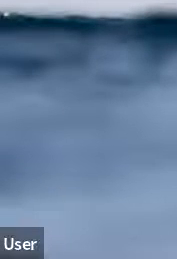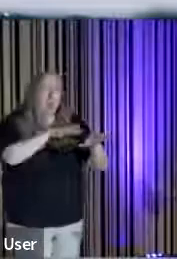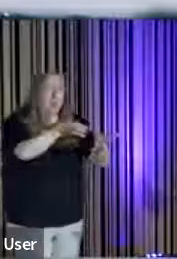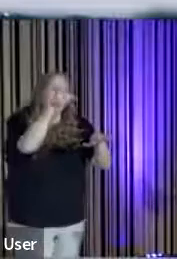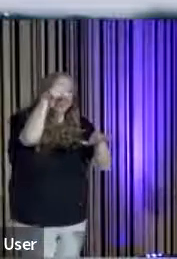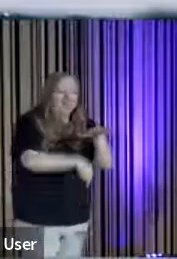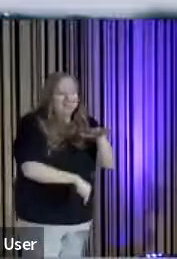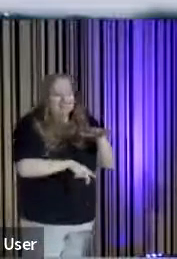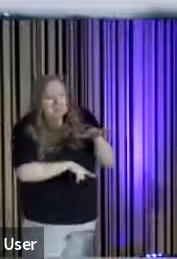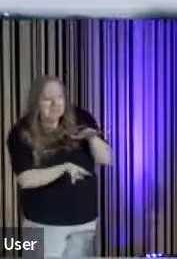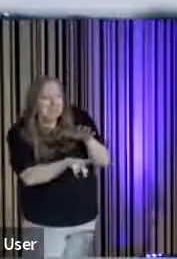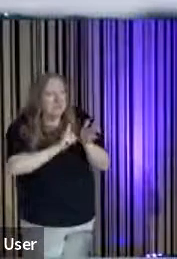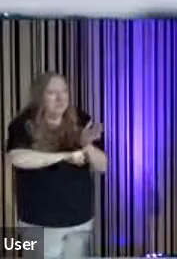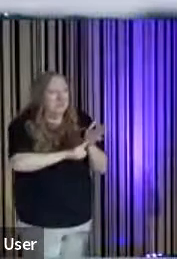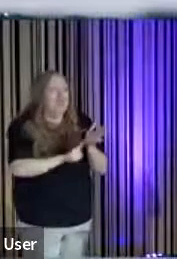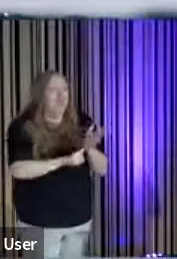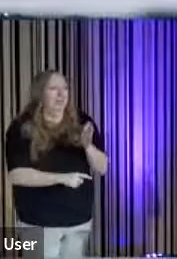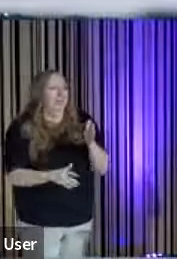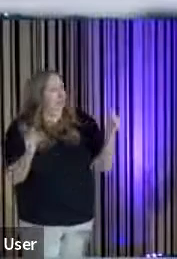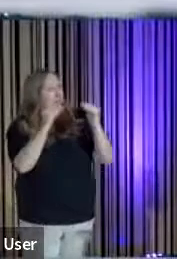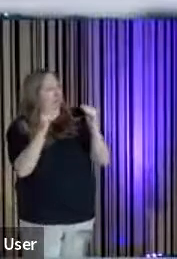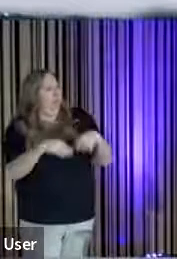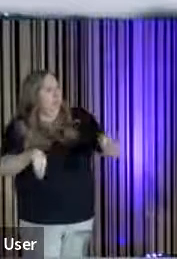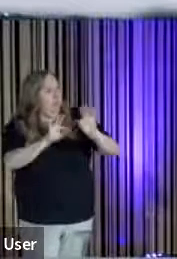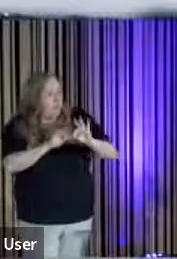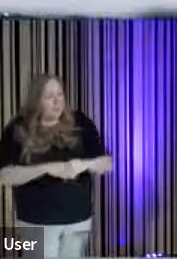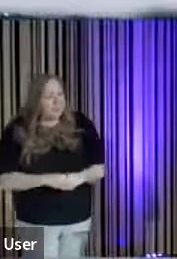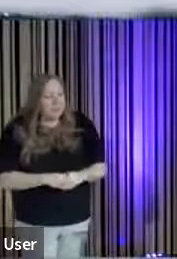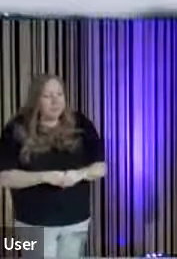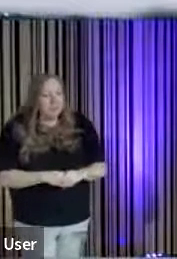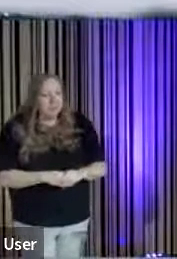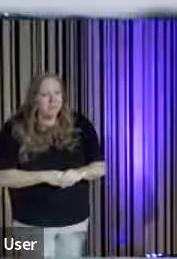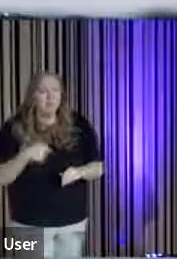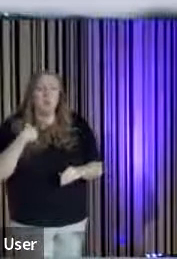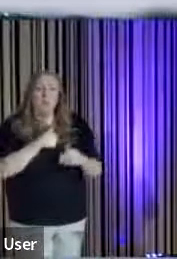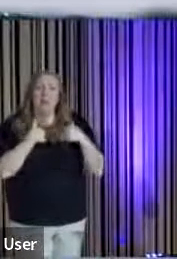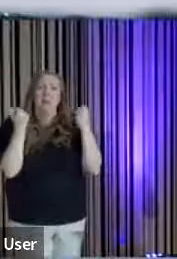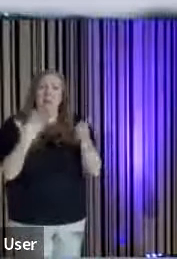lot of energy putting at the UN, United Nations, and partnerships.